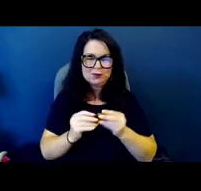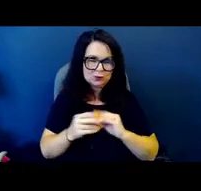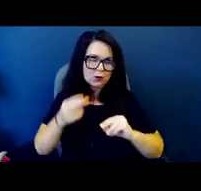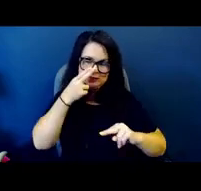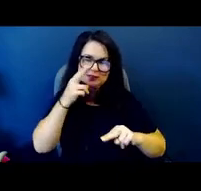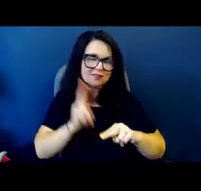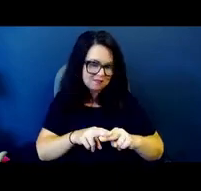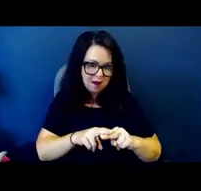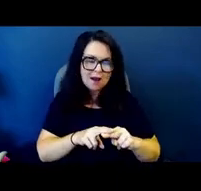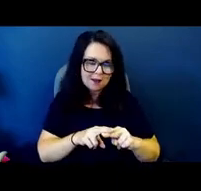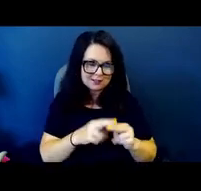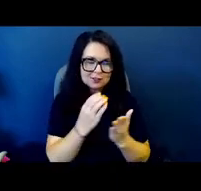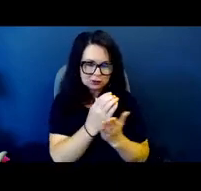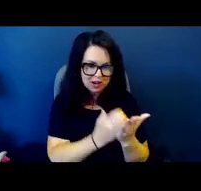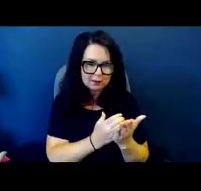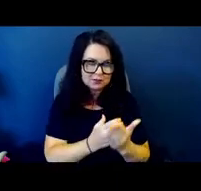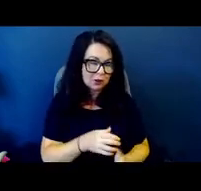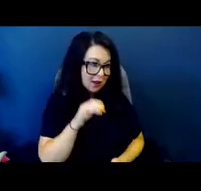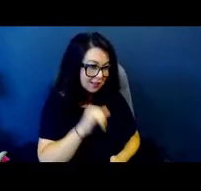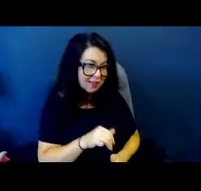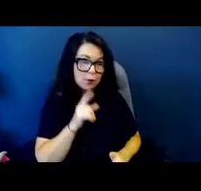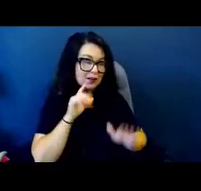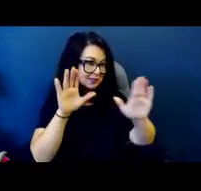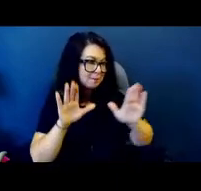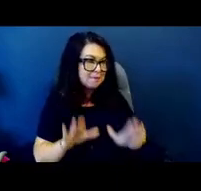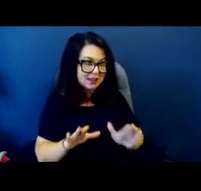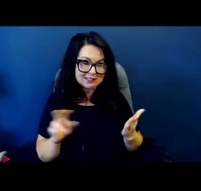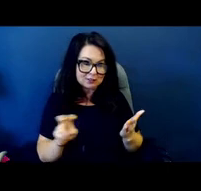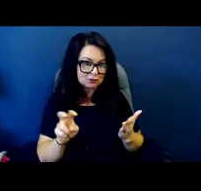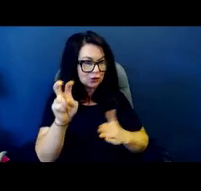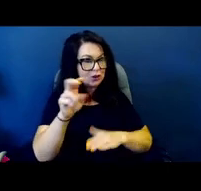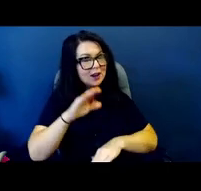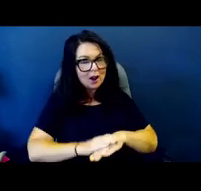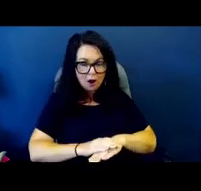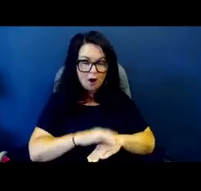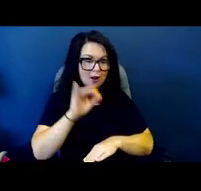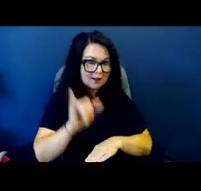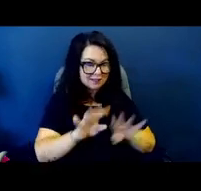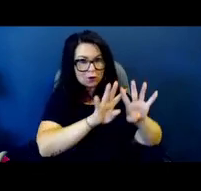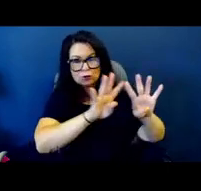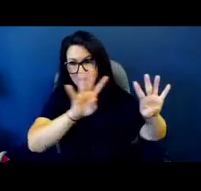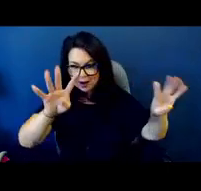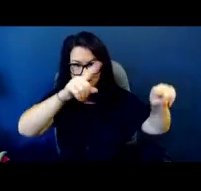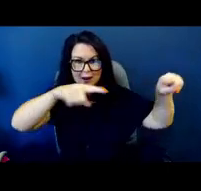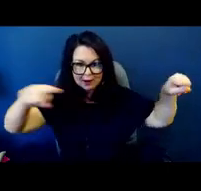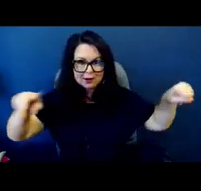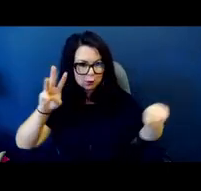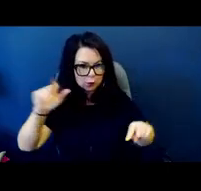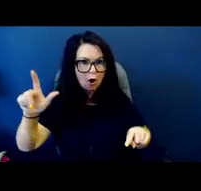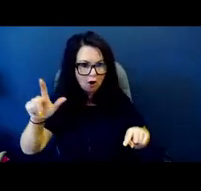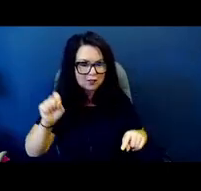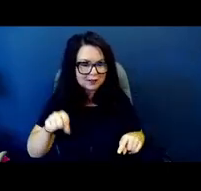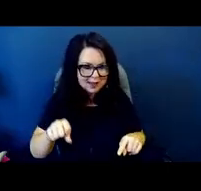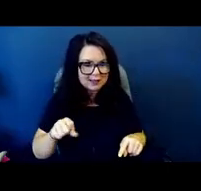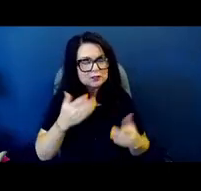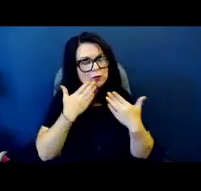fun chapter. But it was an amazing journey on the Great Wall. Lots of great stories to share, Anastasia. So thank you so much